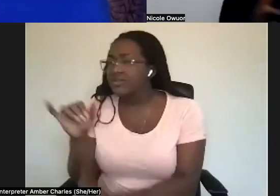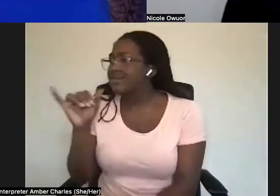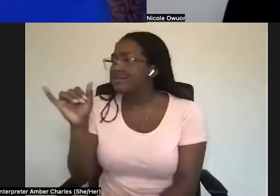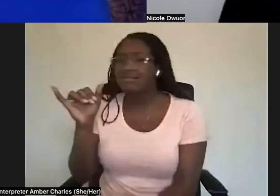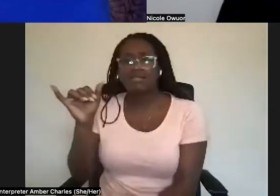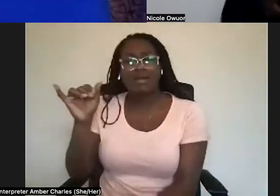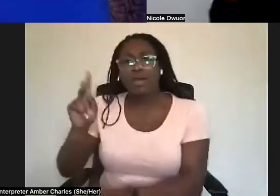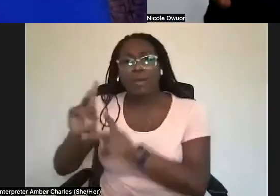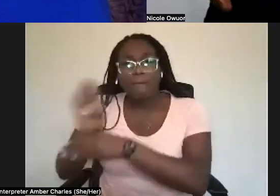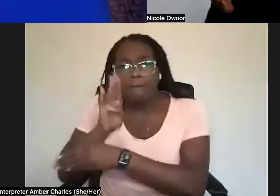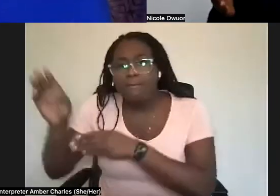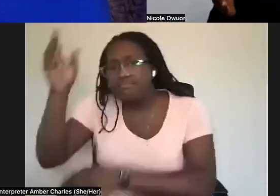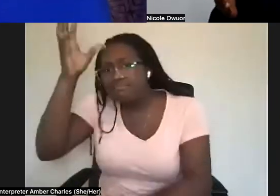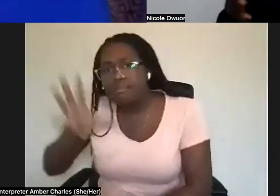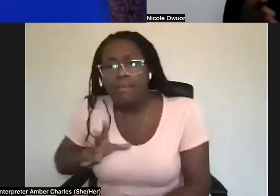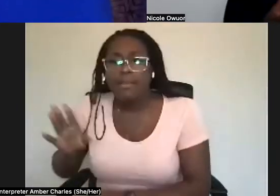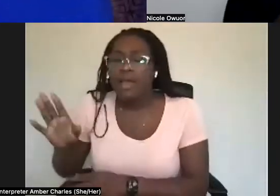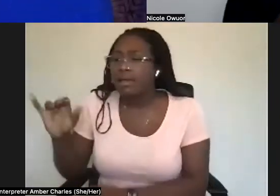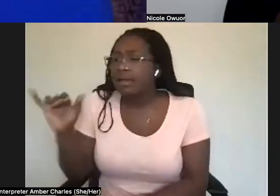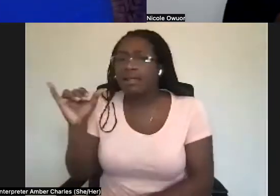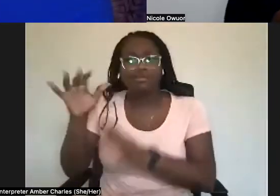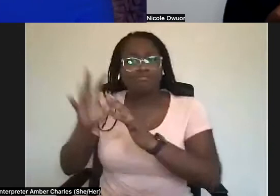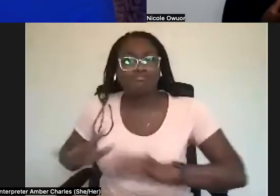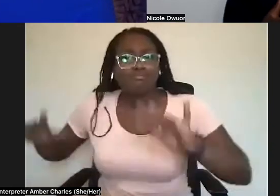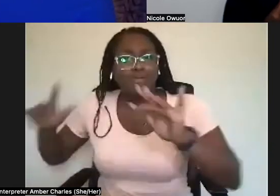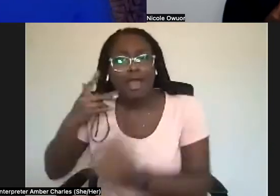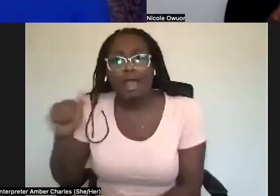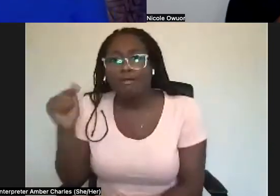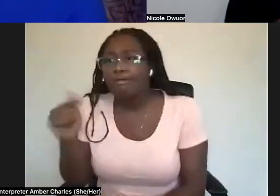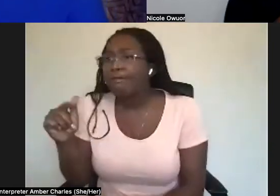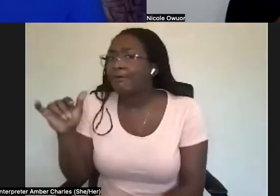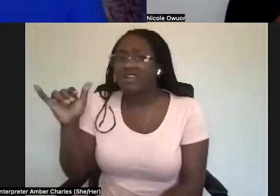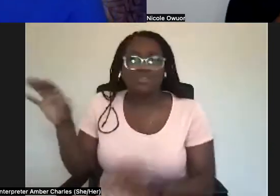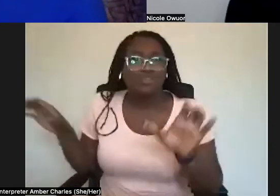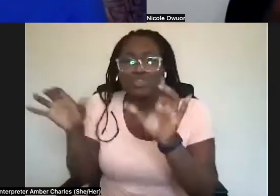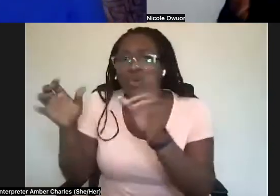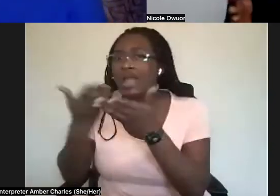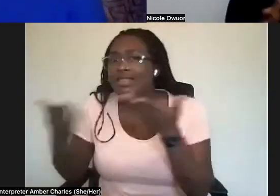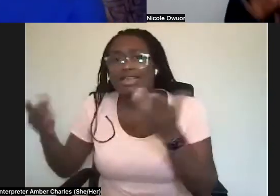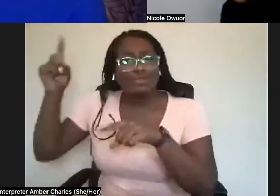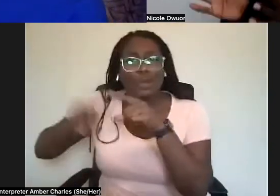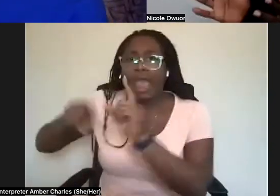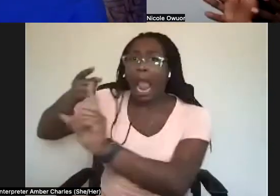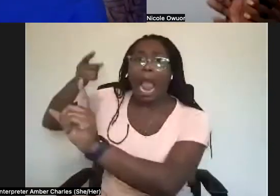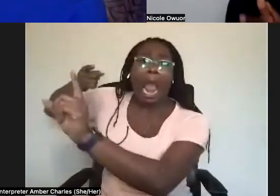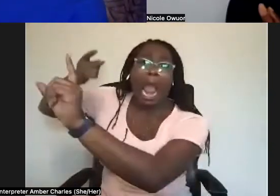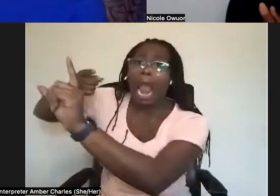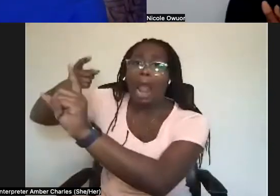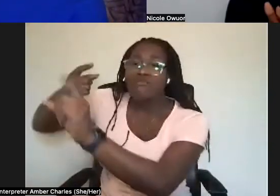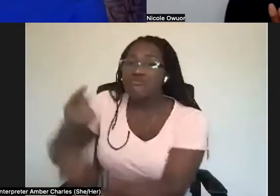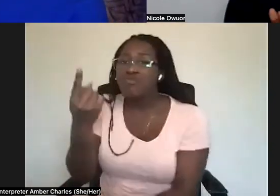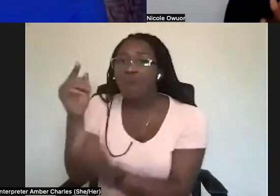entrepreneurs and Silicon Valley and doing the unimaginable only for one group of